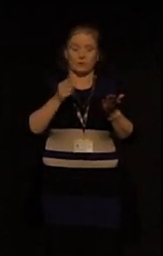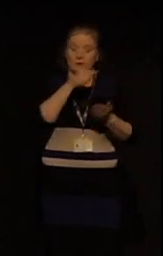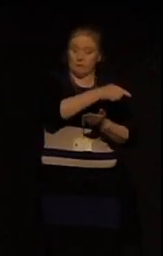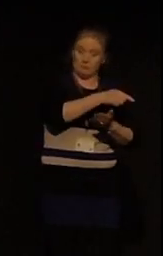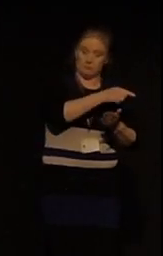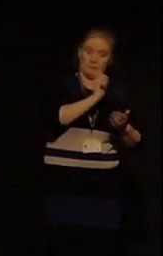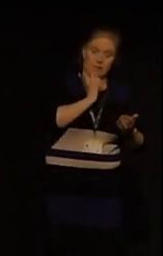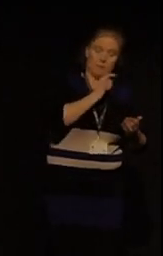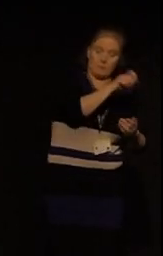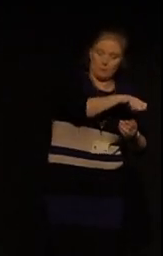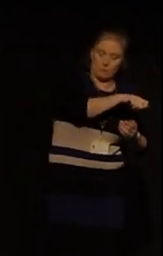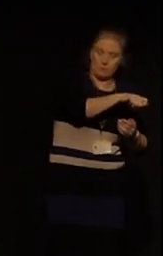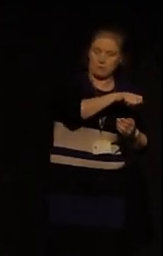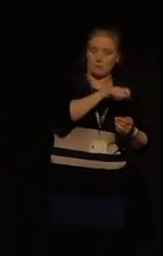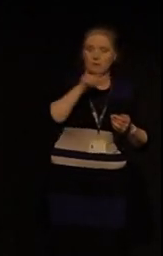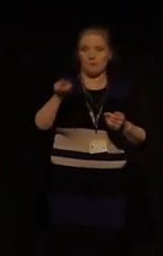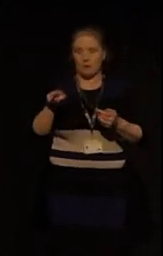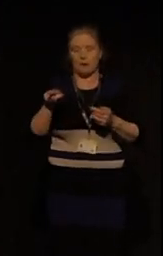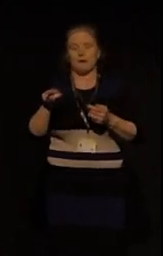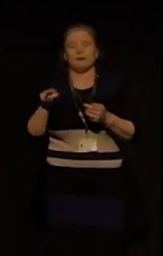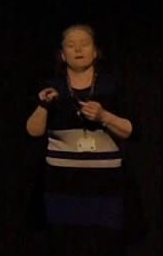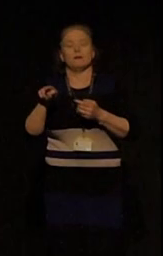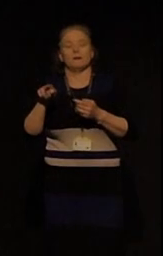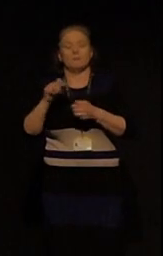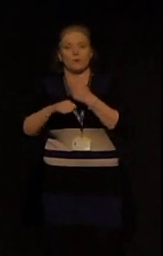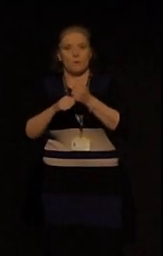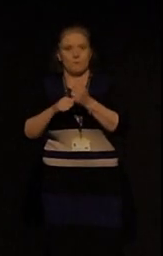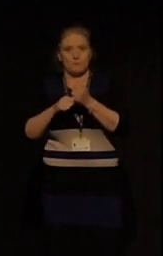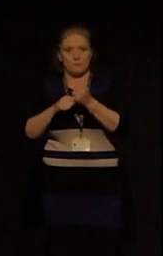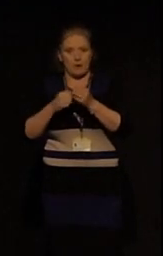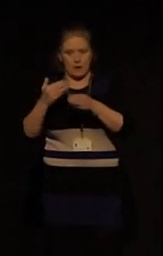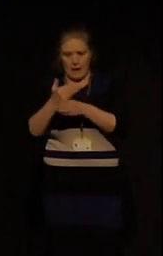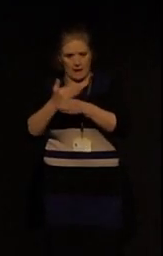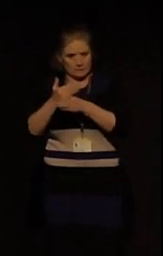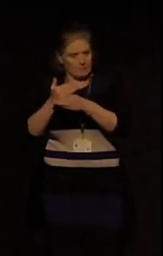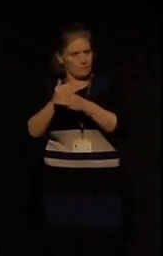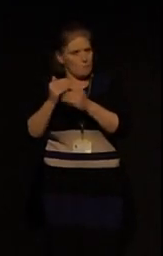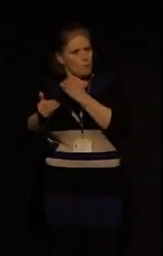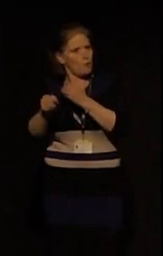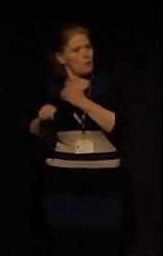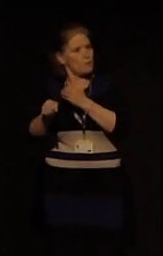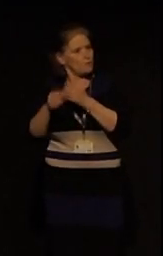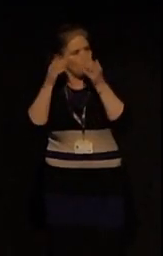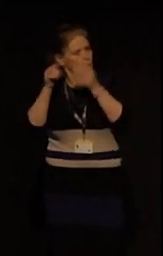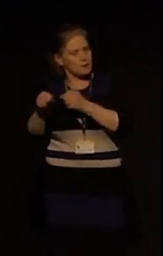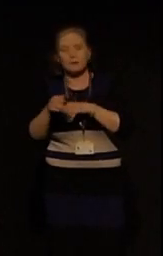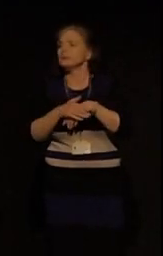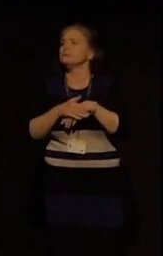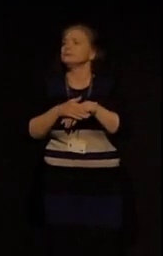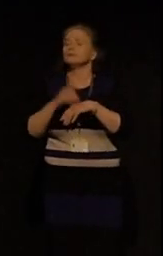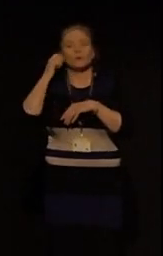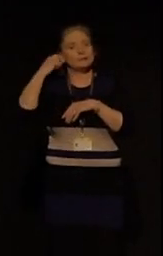subjects, we got more brain activity. So this area over here shows you where the tinnitus